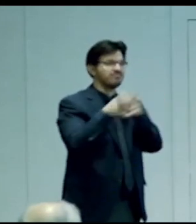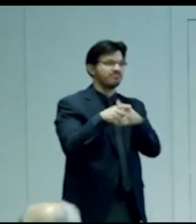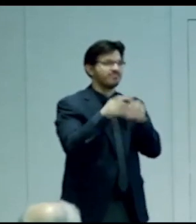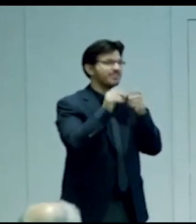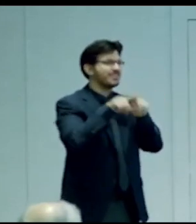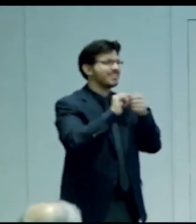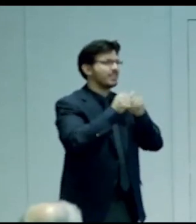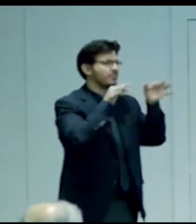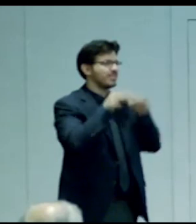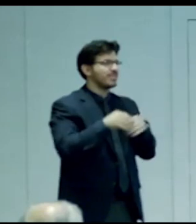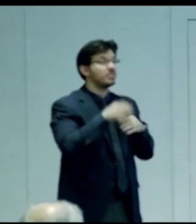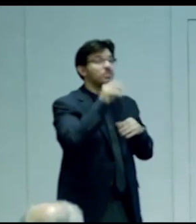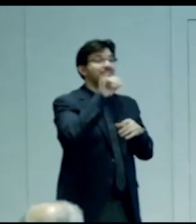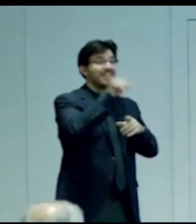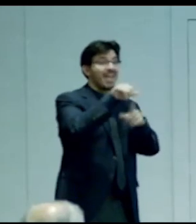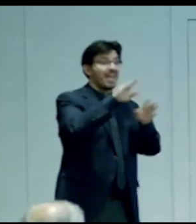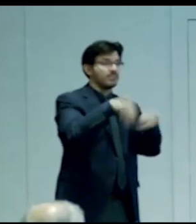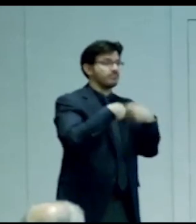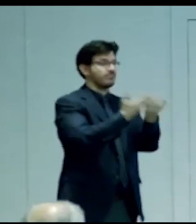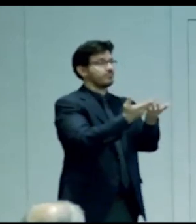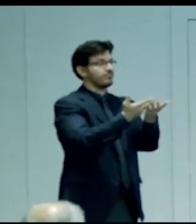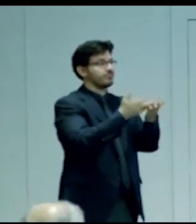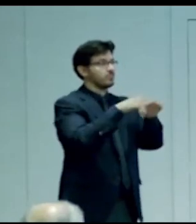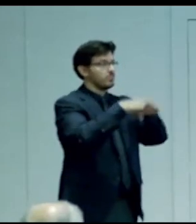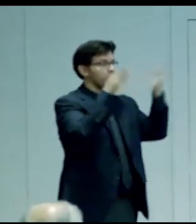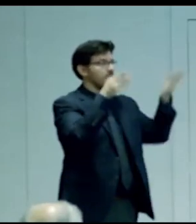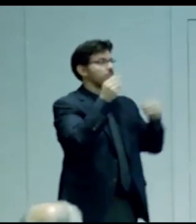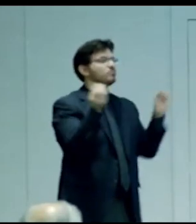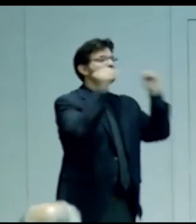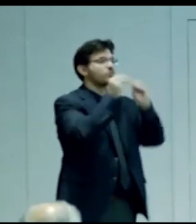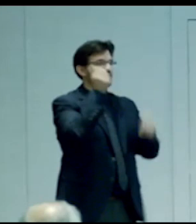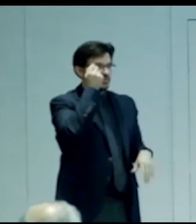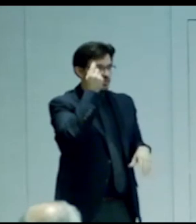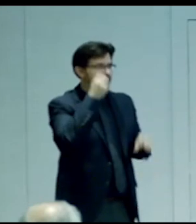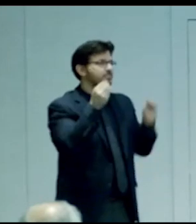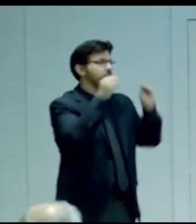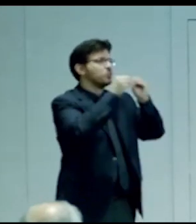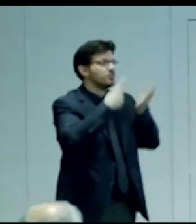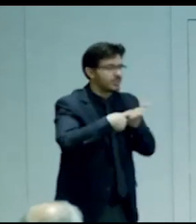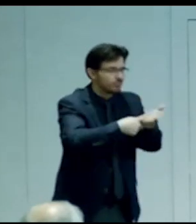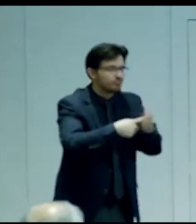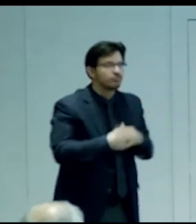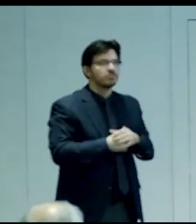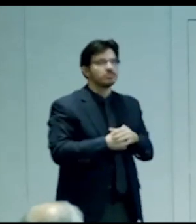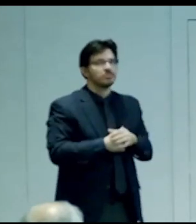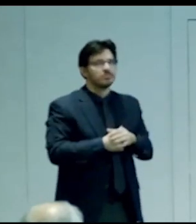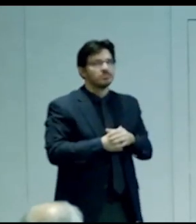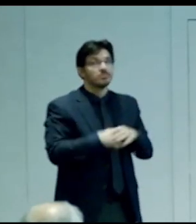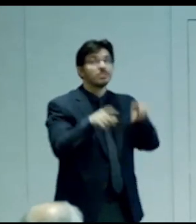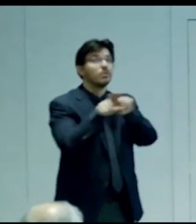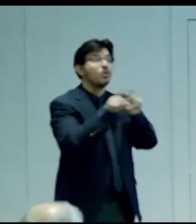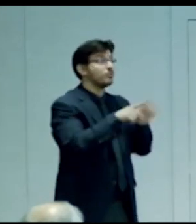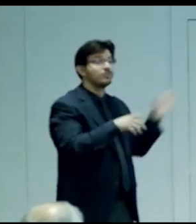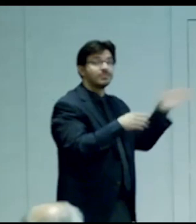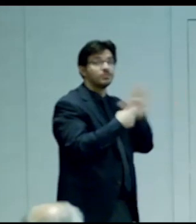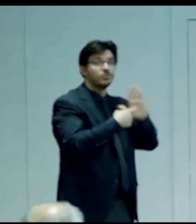it leaves that open for further understanding and discussion. But also, and this shows you perhaps one